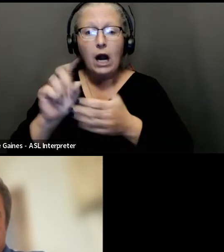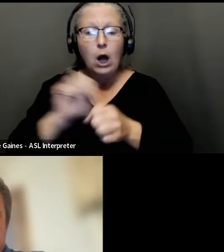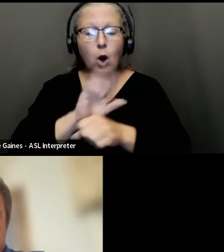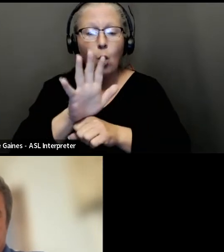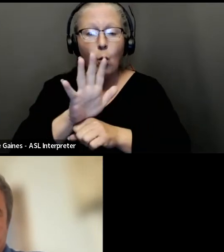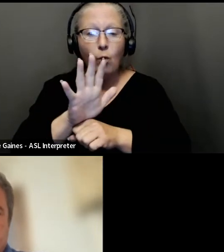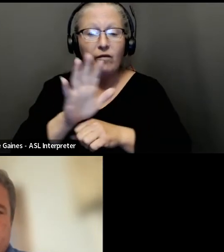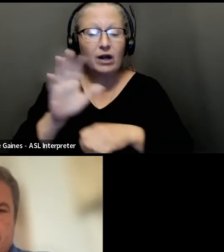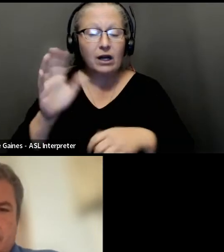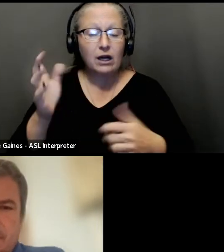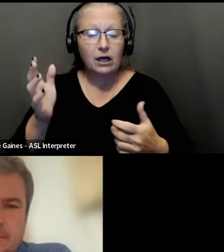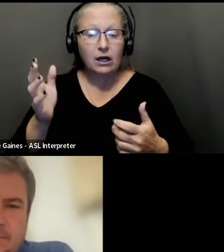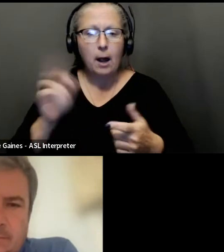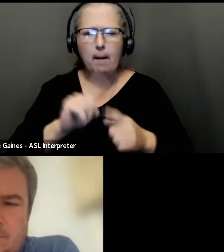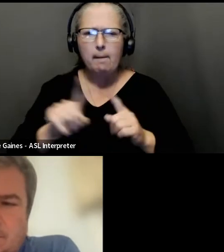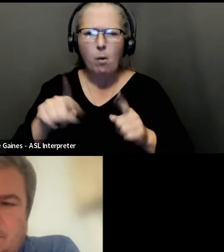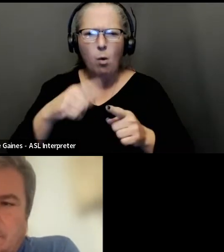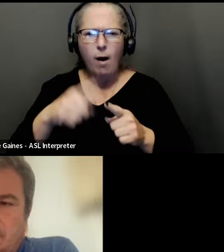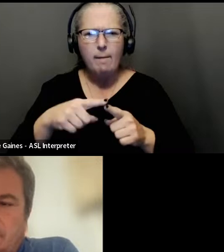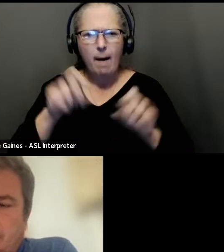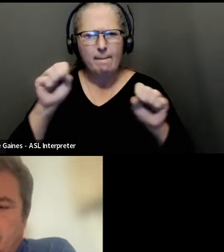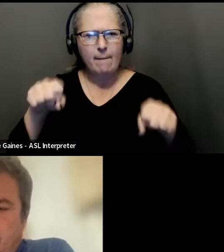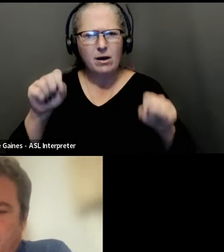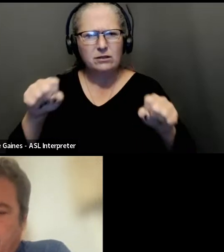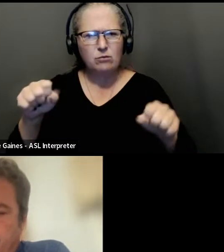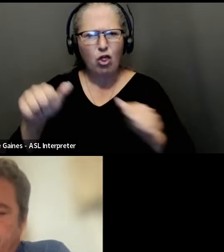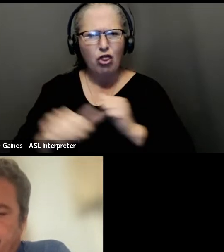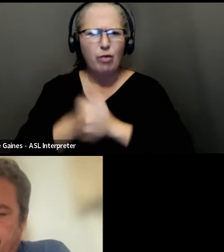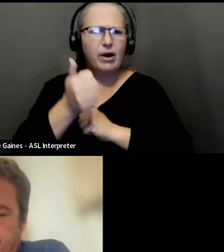cases. But what about the potential threat